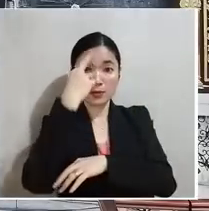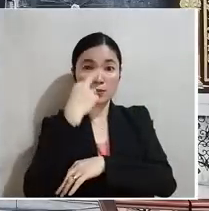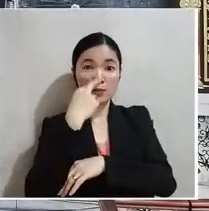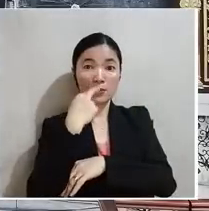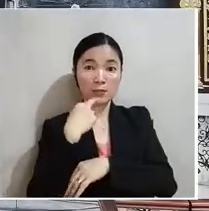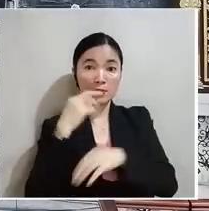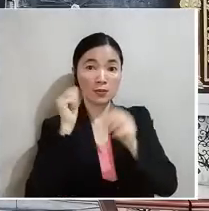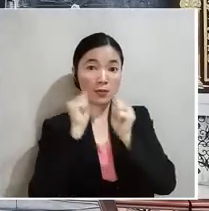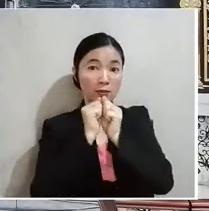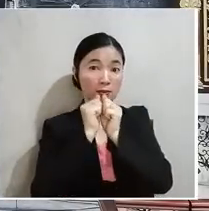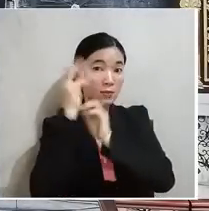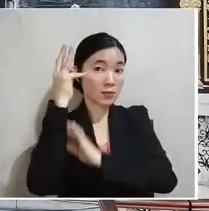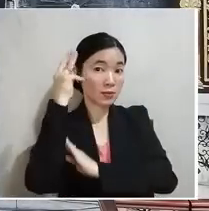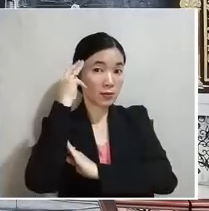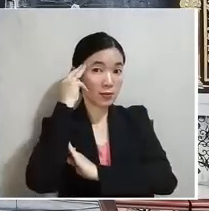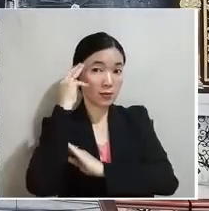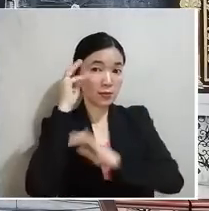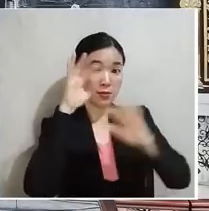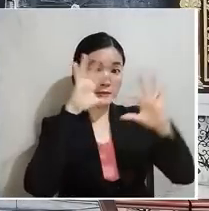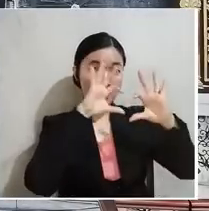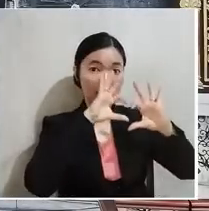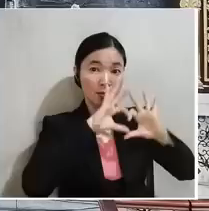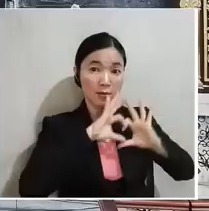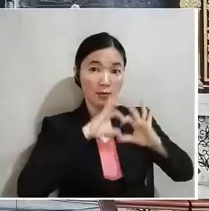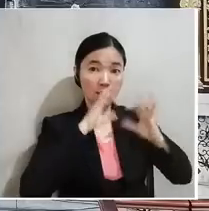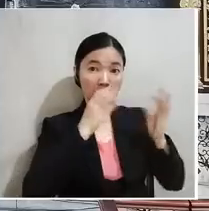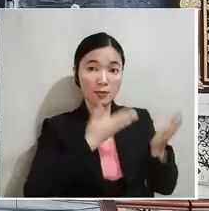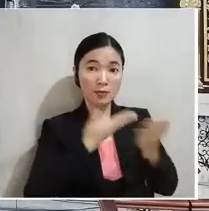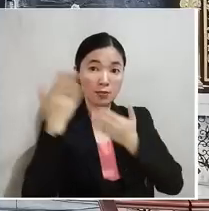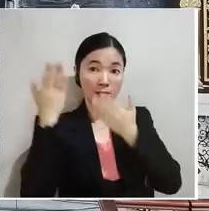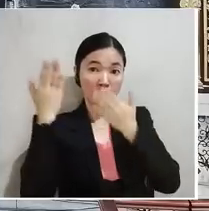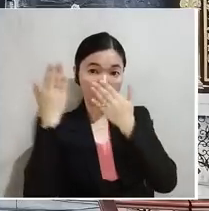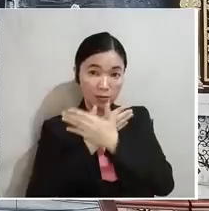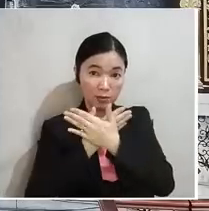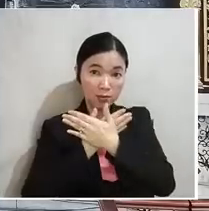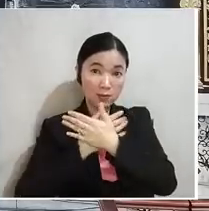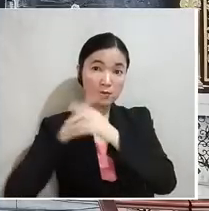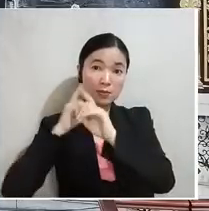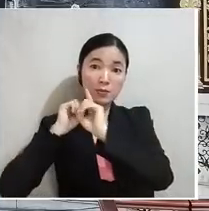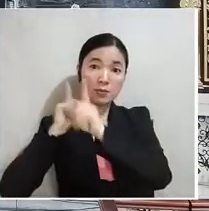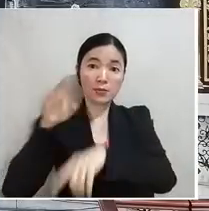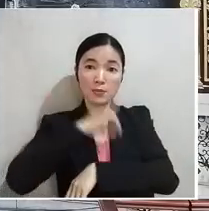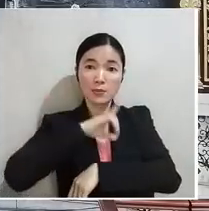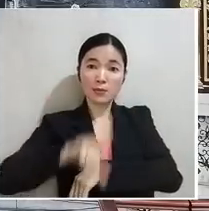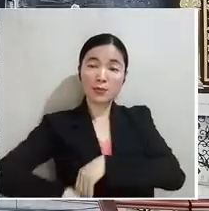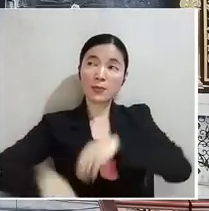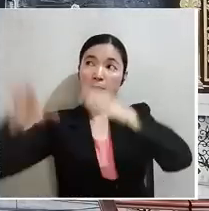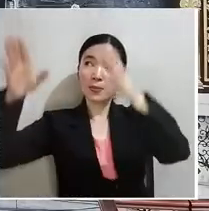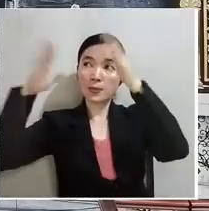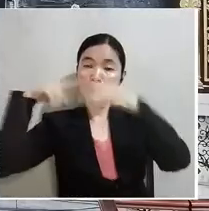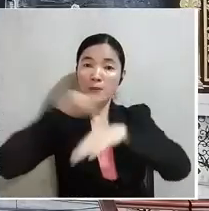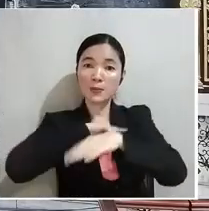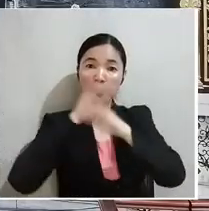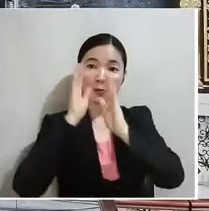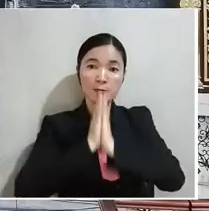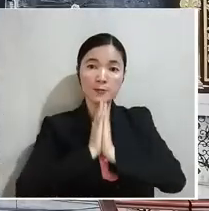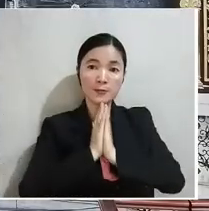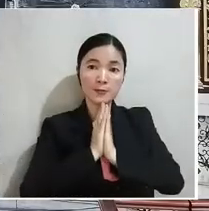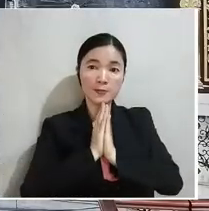and hearts renewed. We pray. Lord, hear our prayer.